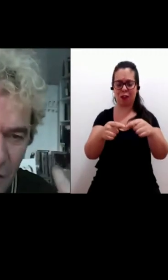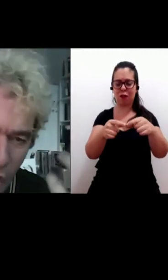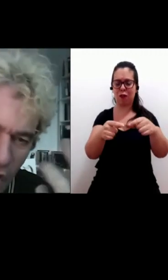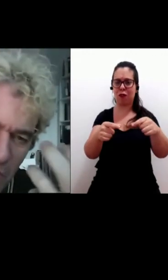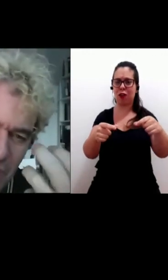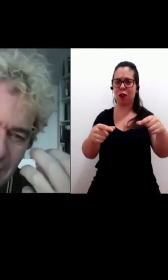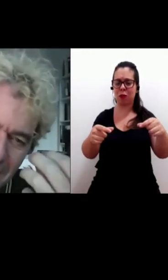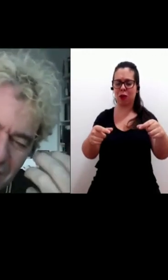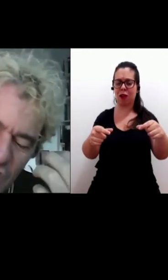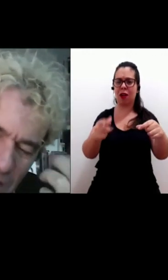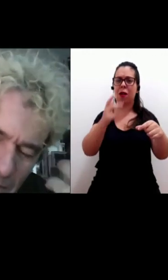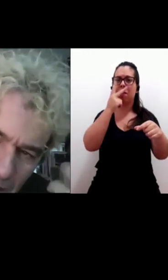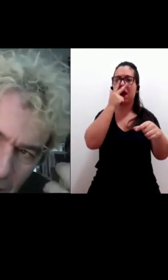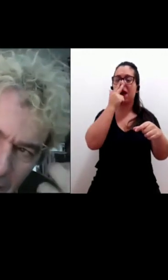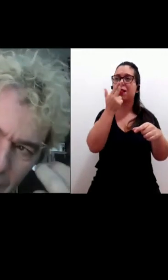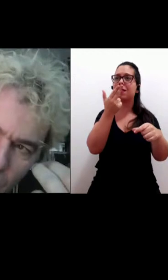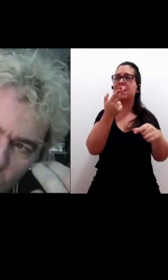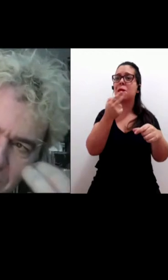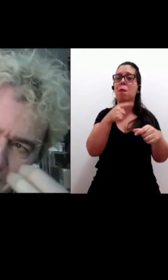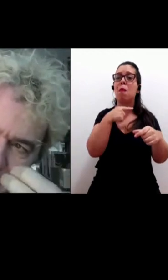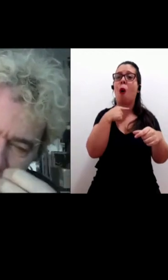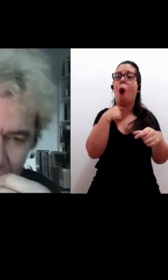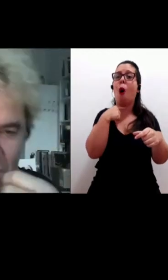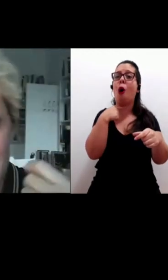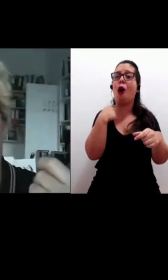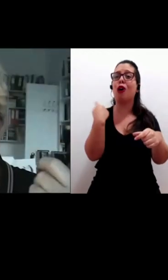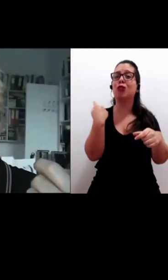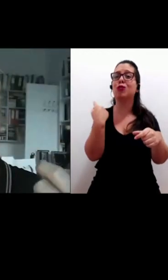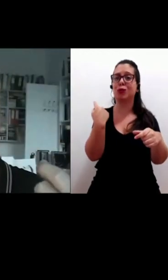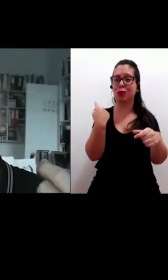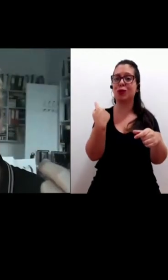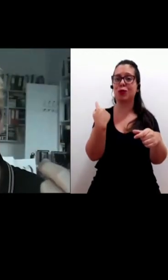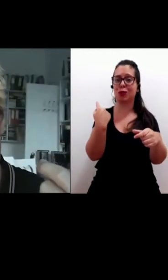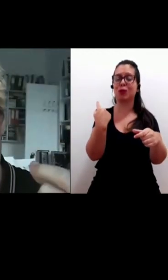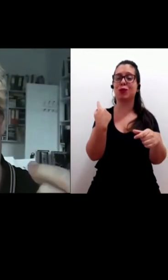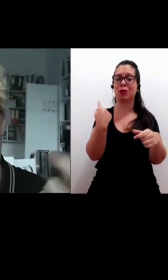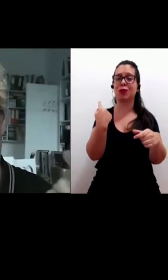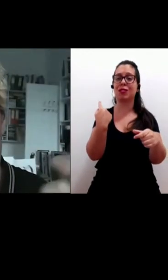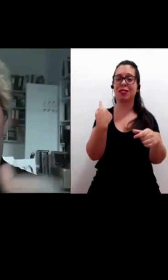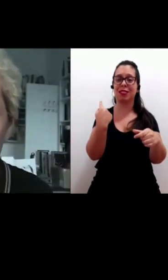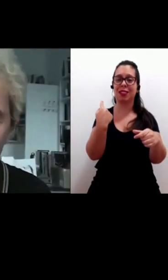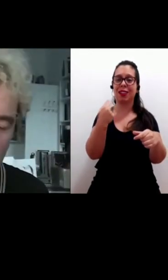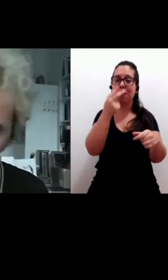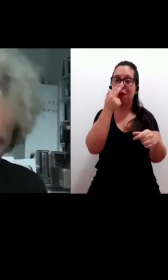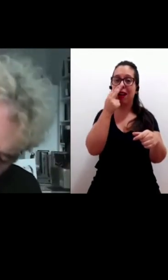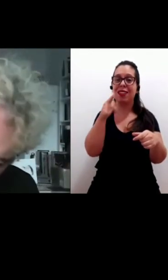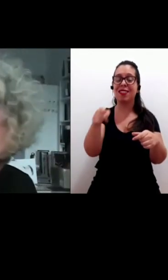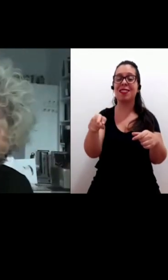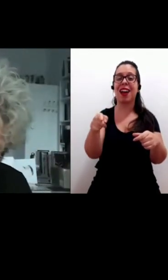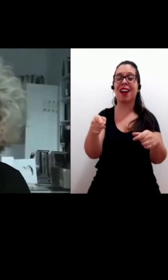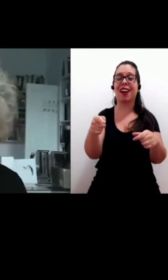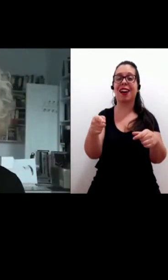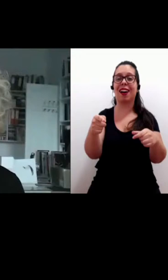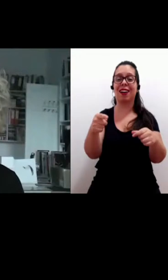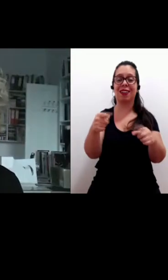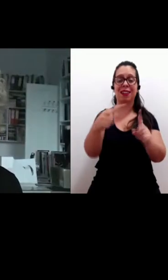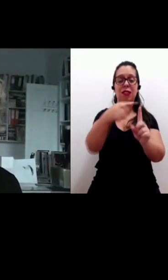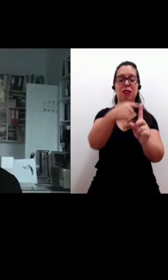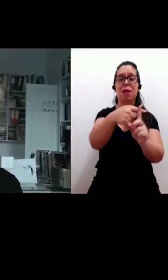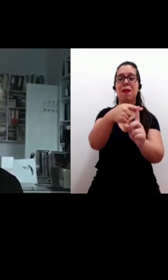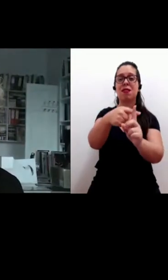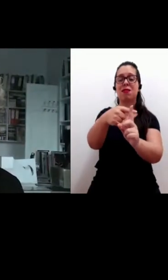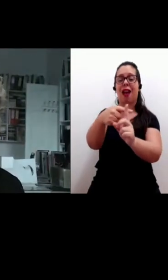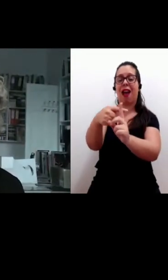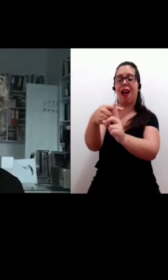dead, almost like a cinema was like a cemetery. You know, so it is very moving, and